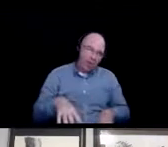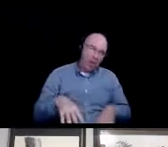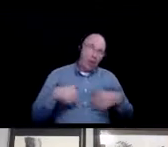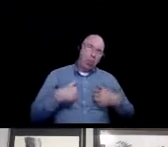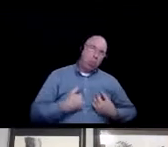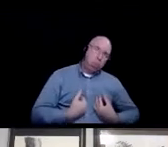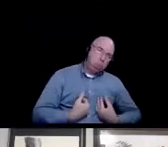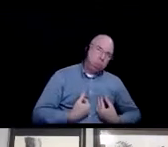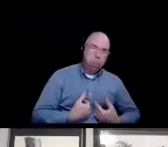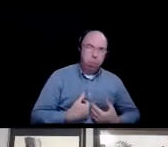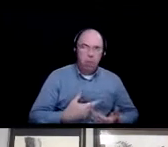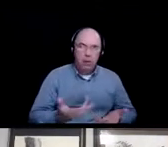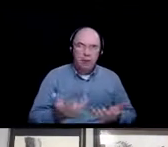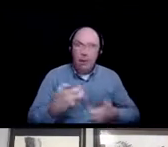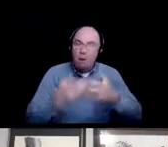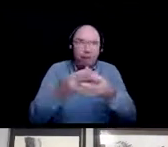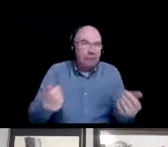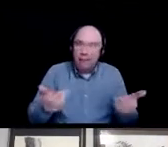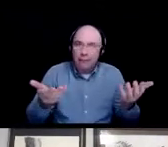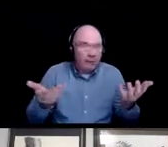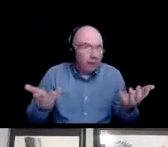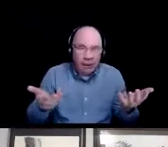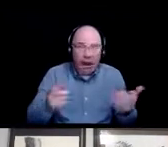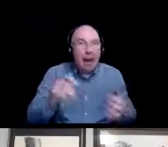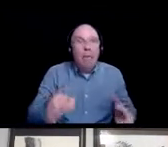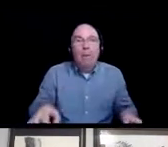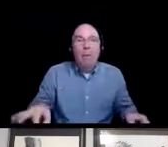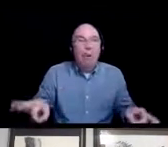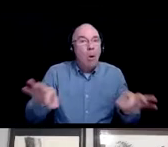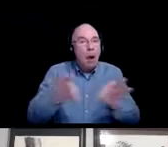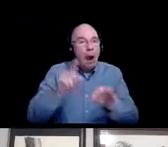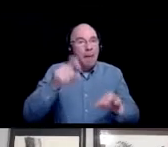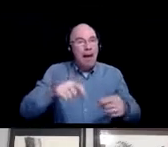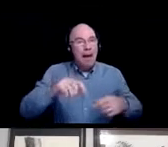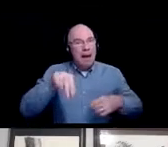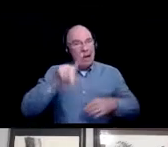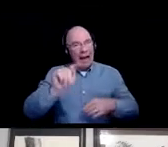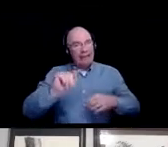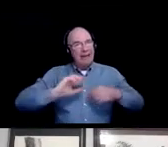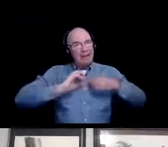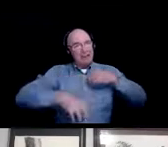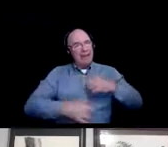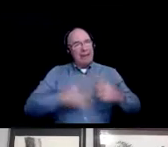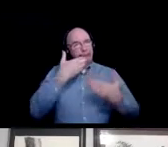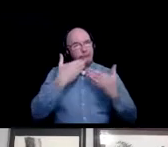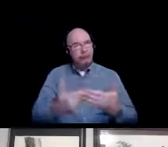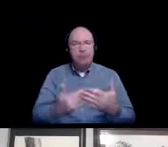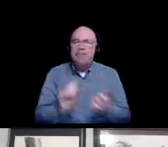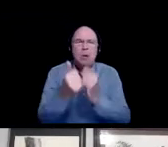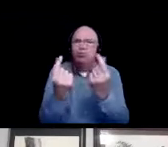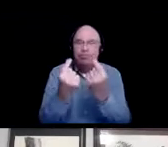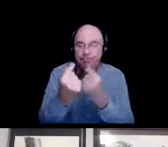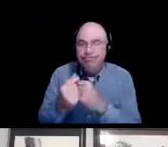tiredness. You've not fixed the problem until you heal and seal the gut again. So what are some of the ways that you can do